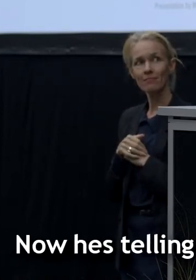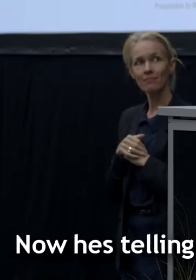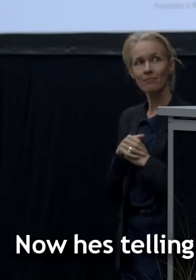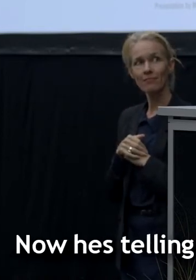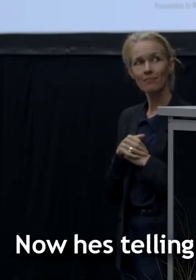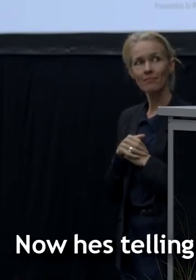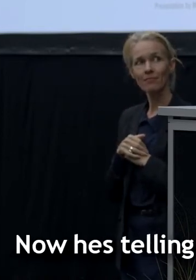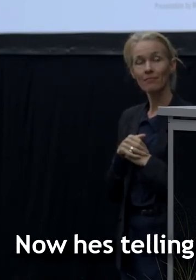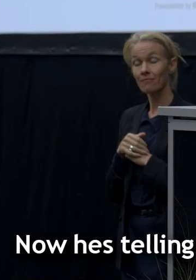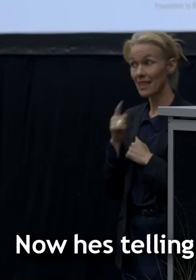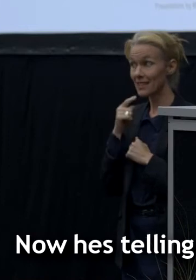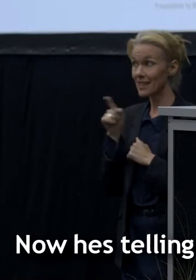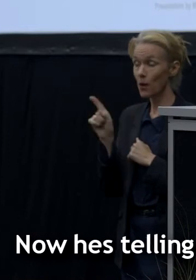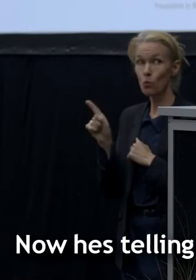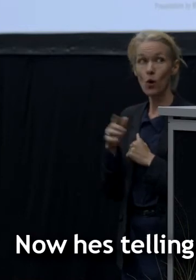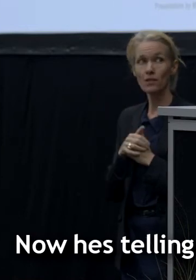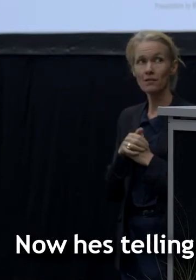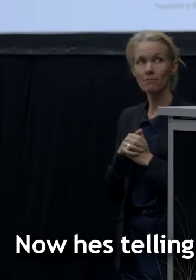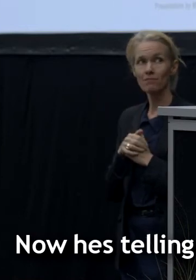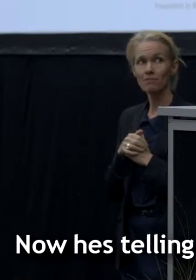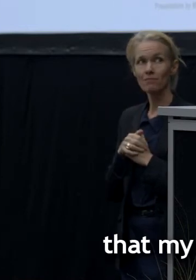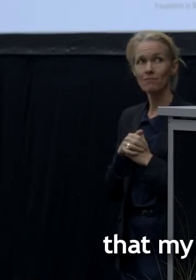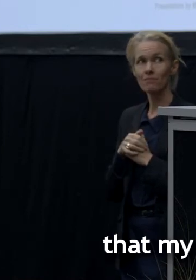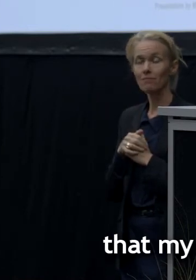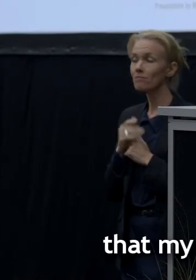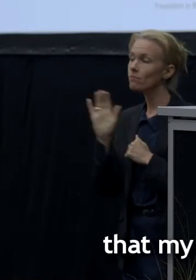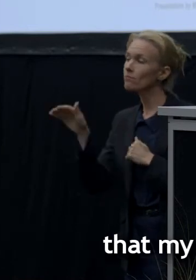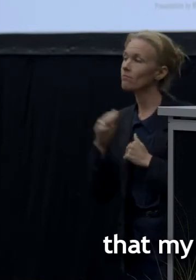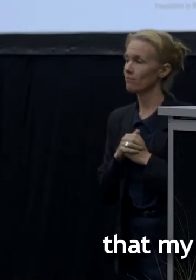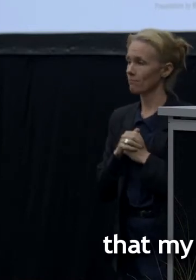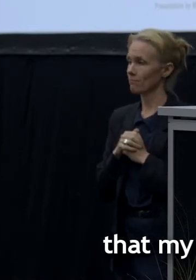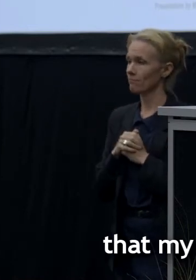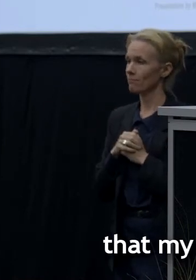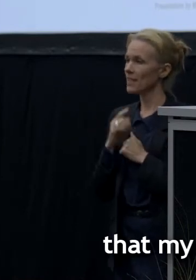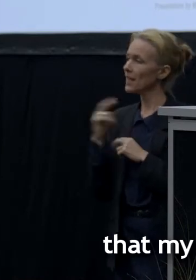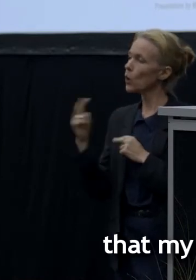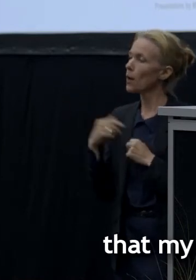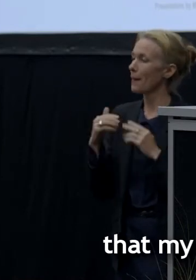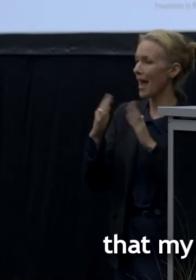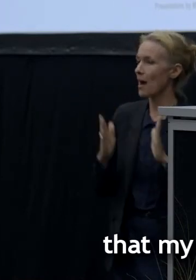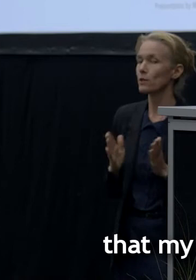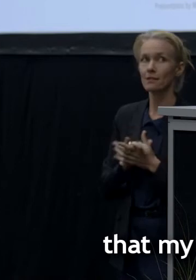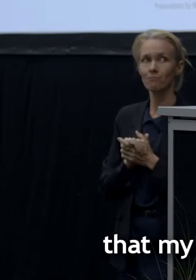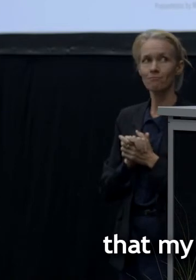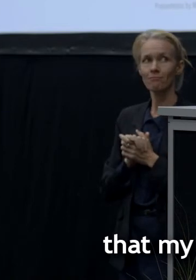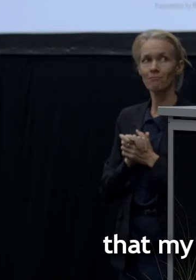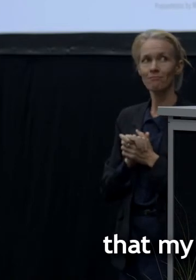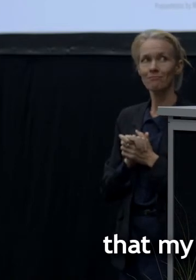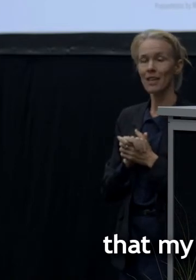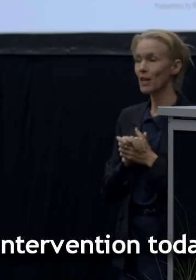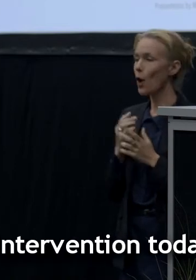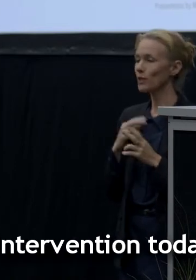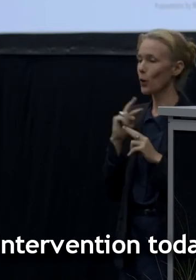And he's telling you to look at, he has something to say. He's saying, look at my house that I carry on my